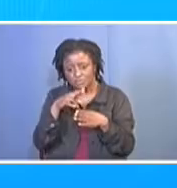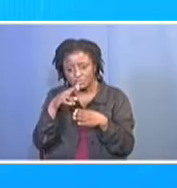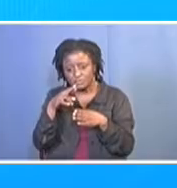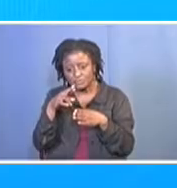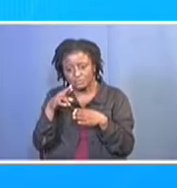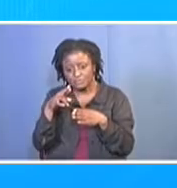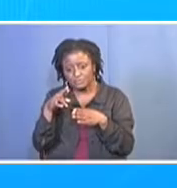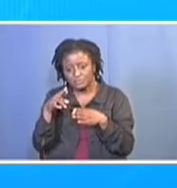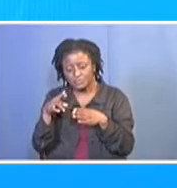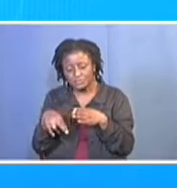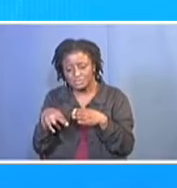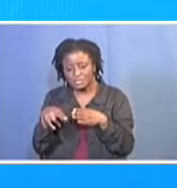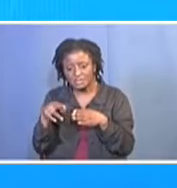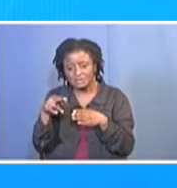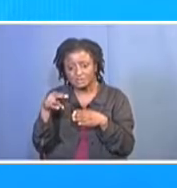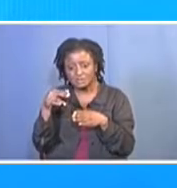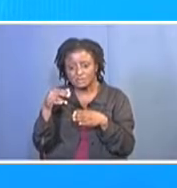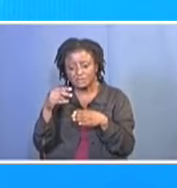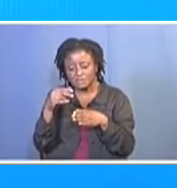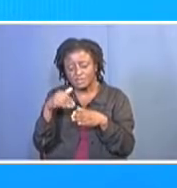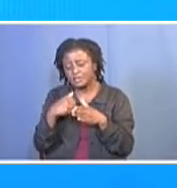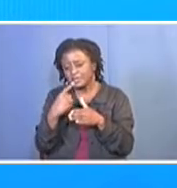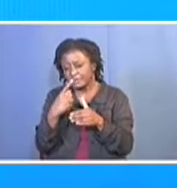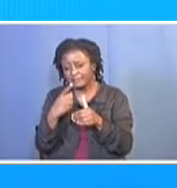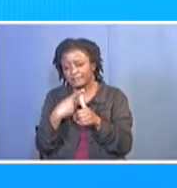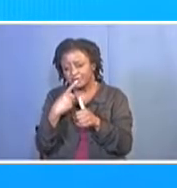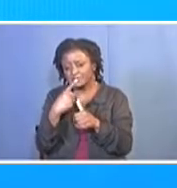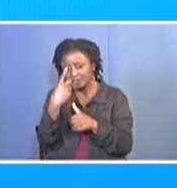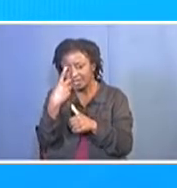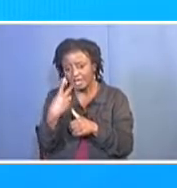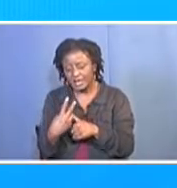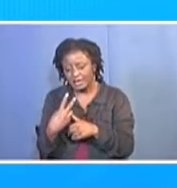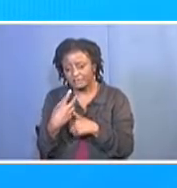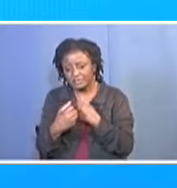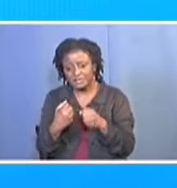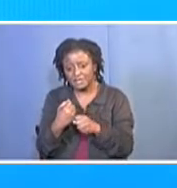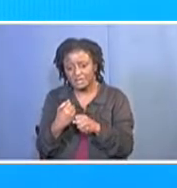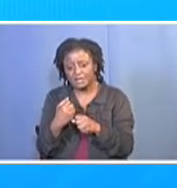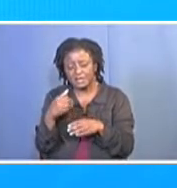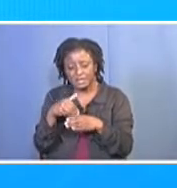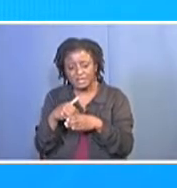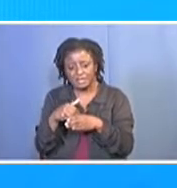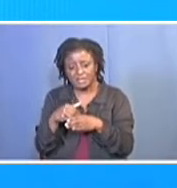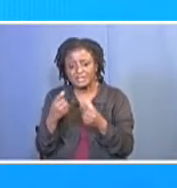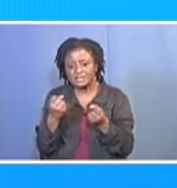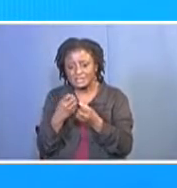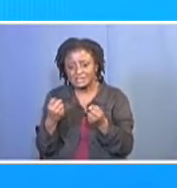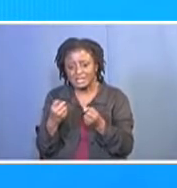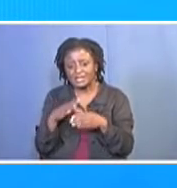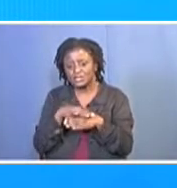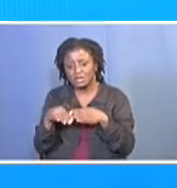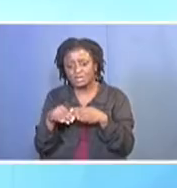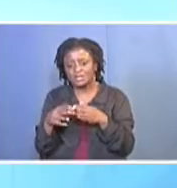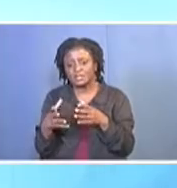the first half of the year in the Sand Dollar gaining in visibility.